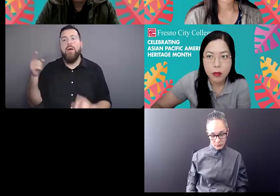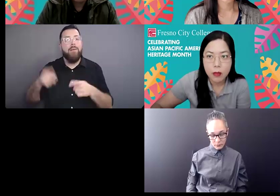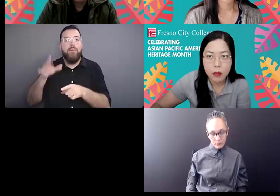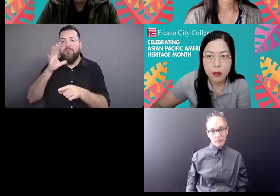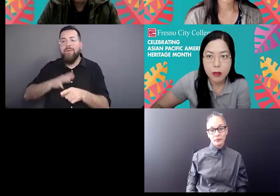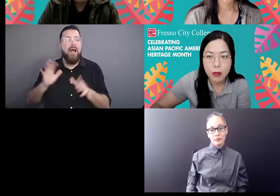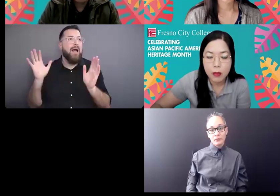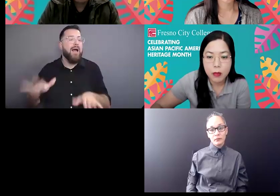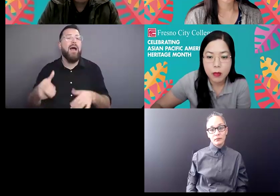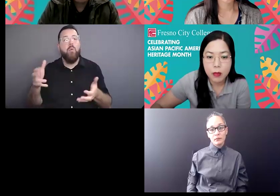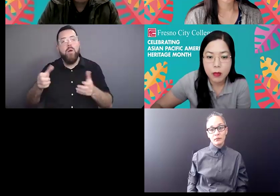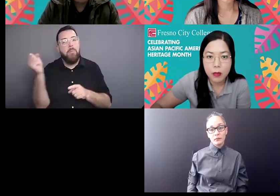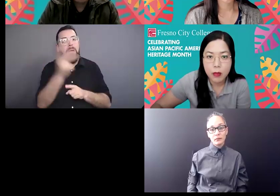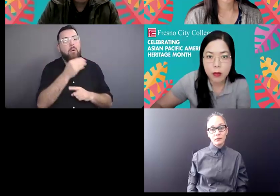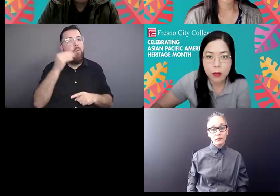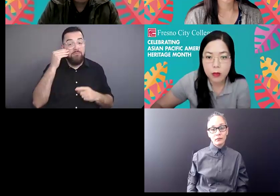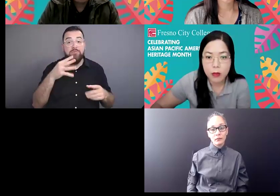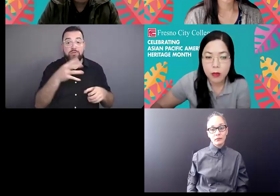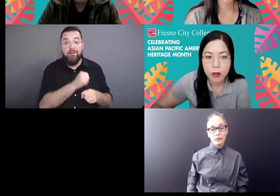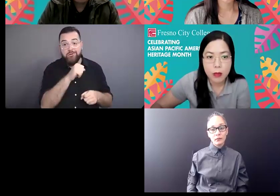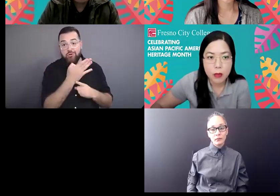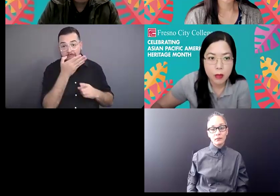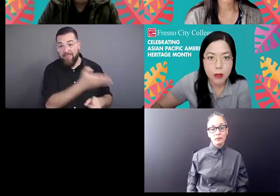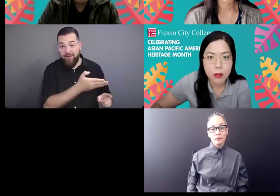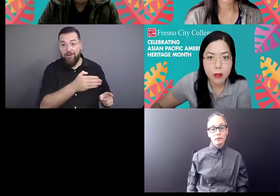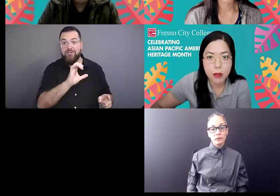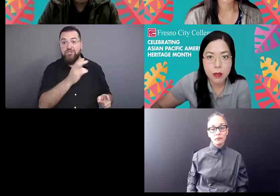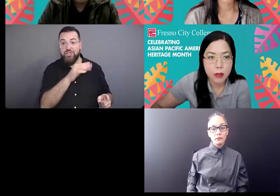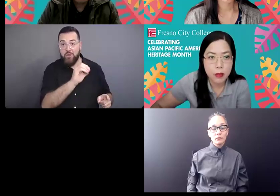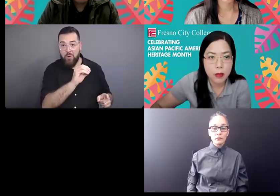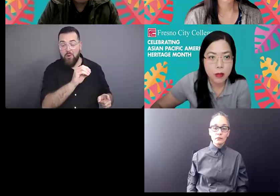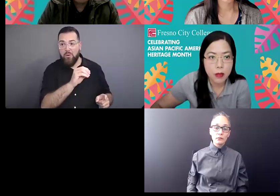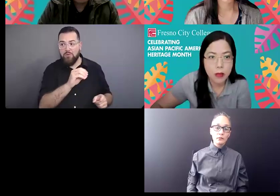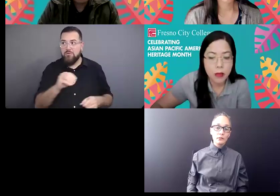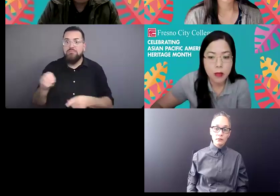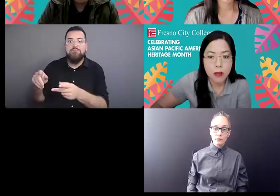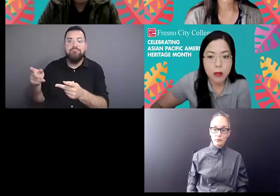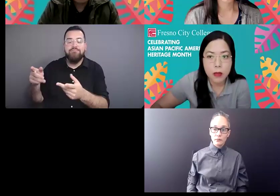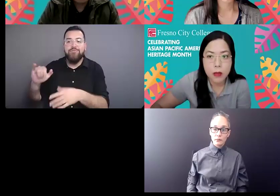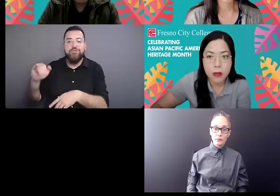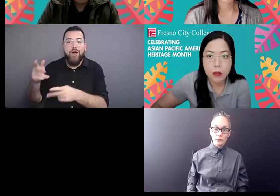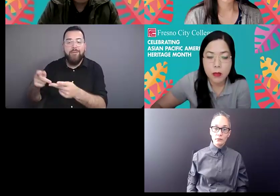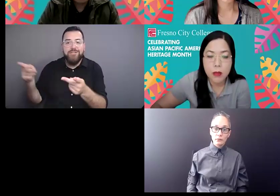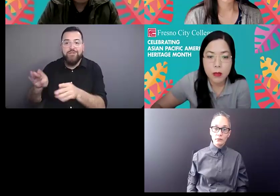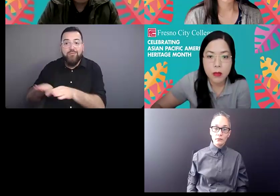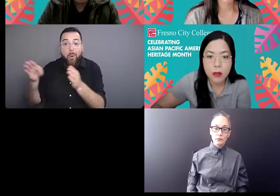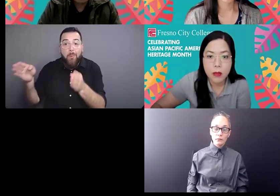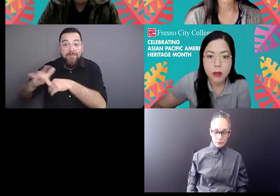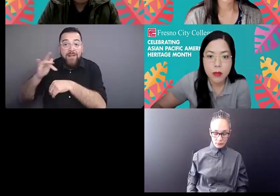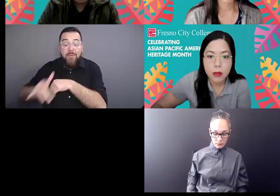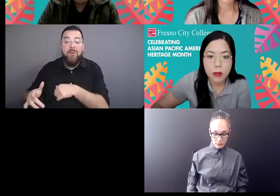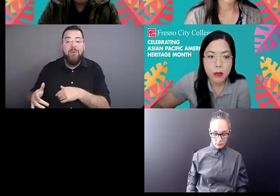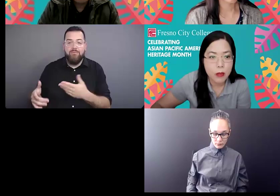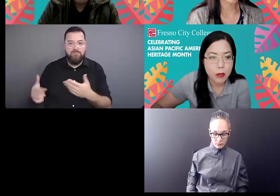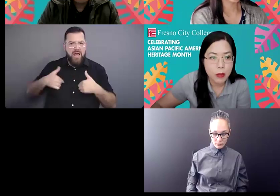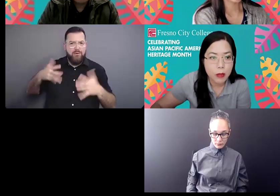so took an opportunity back in Chico. And so this opportunity opened up. And because I had worked for the program for 2 years and they were looking for